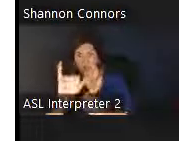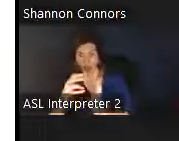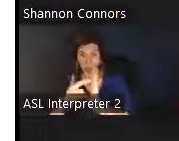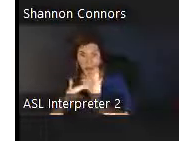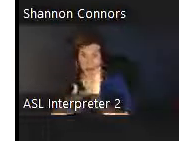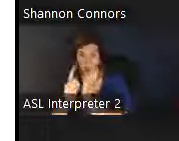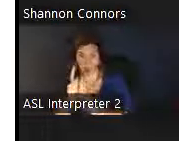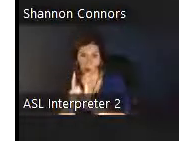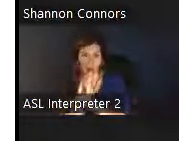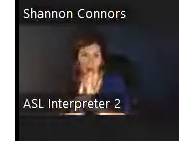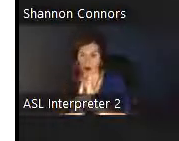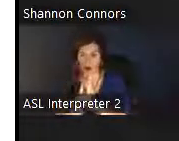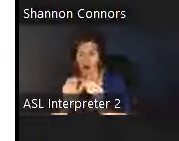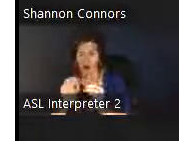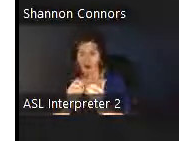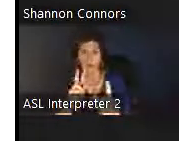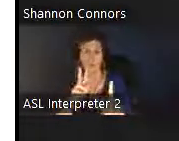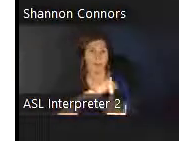of this approach.